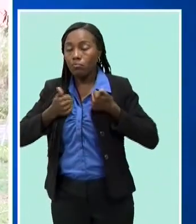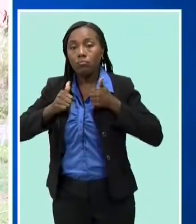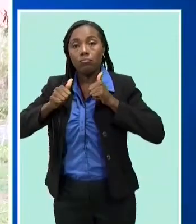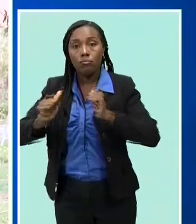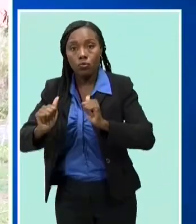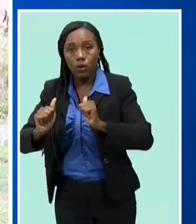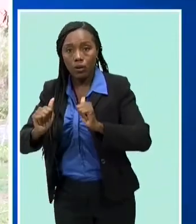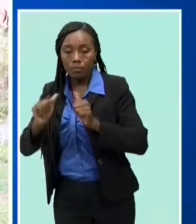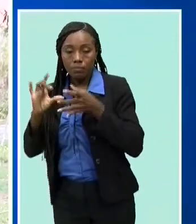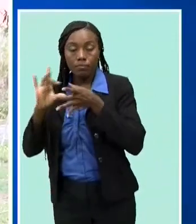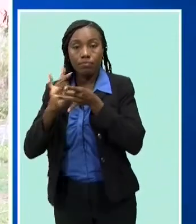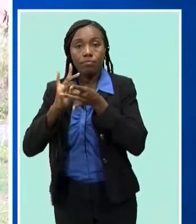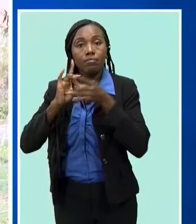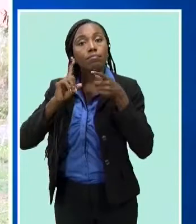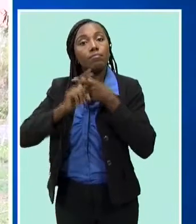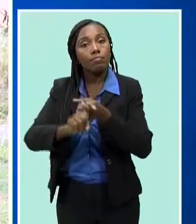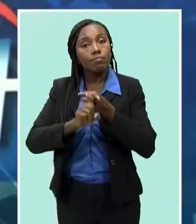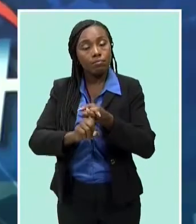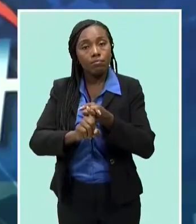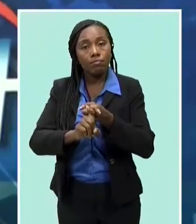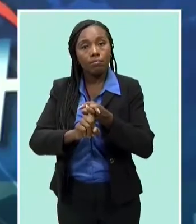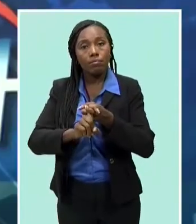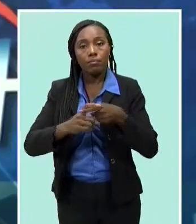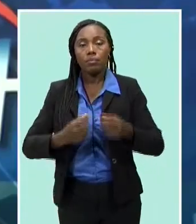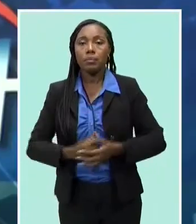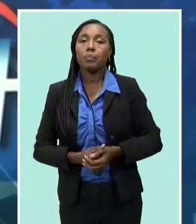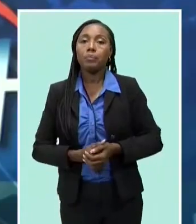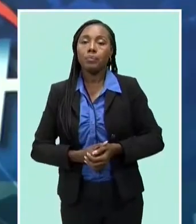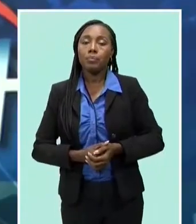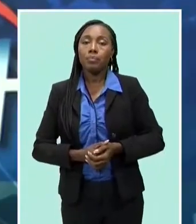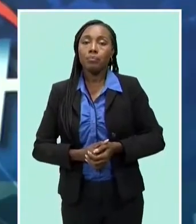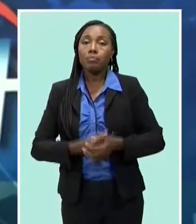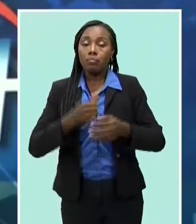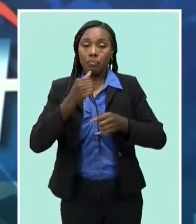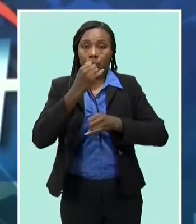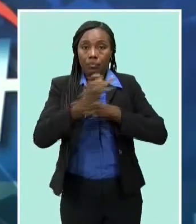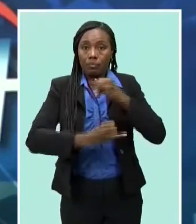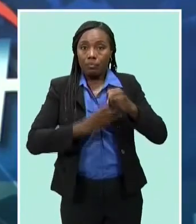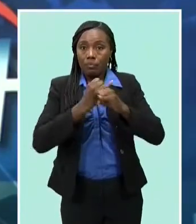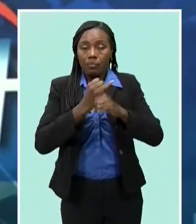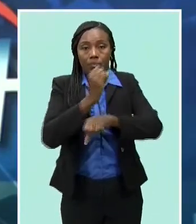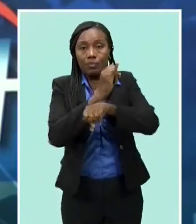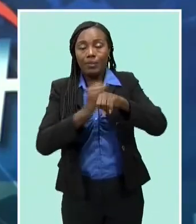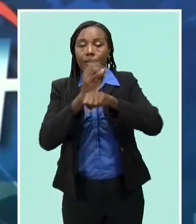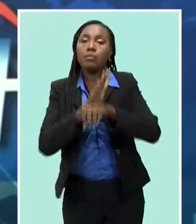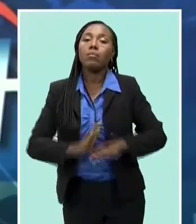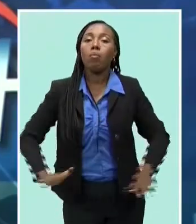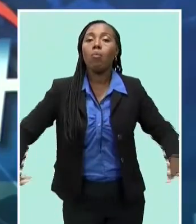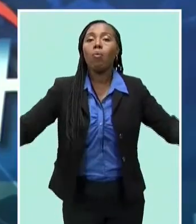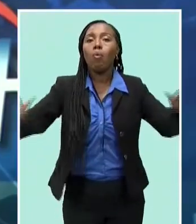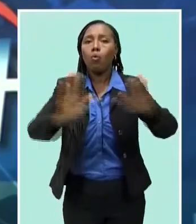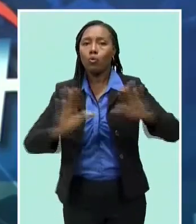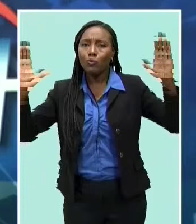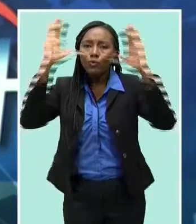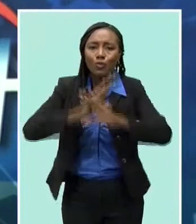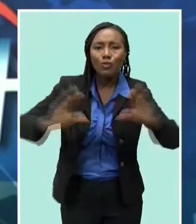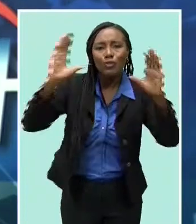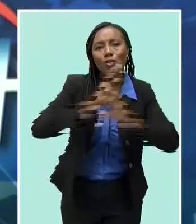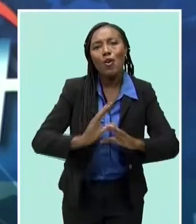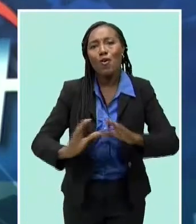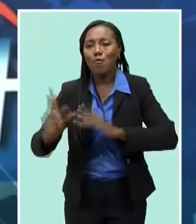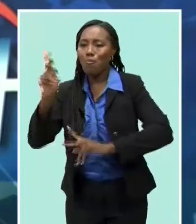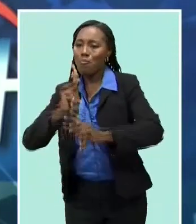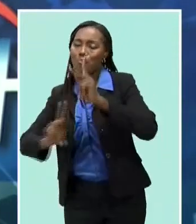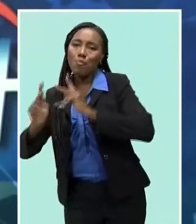be the friends of the police. Well, an island-wide search for talented Barbadians is about to start. It's a